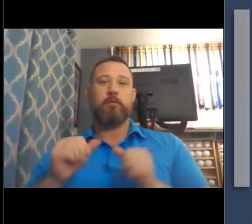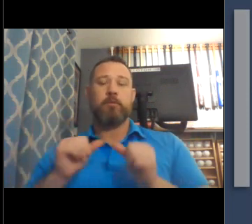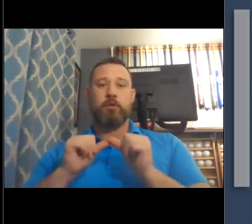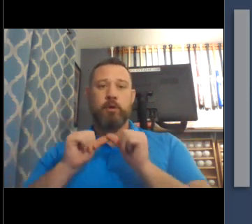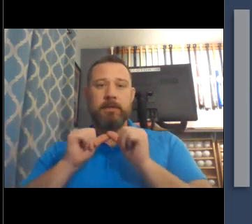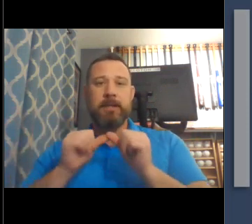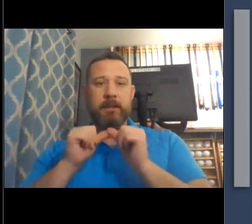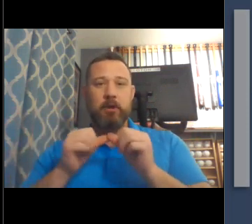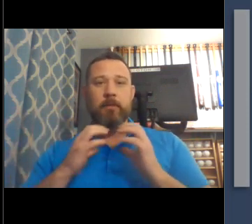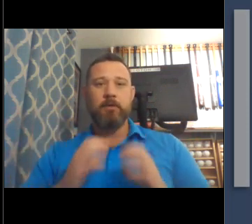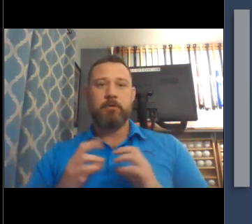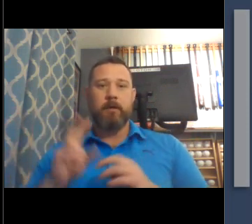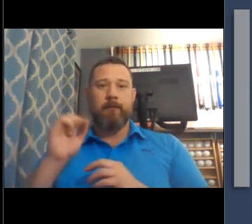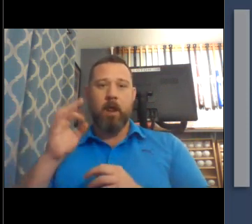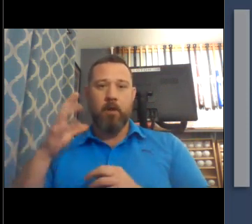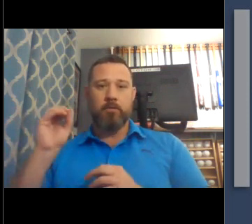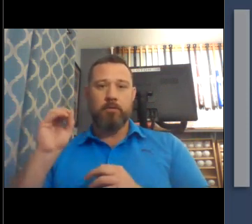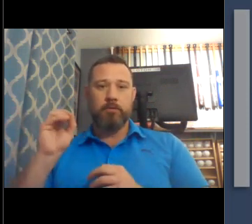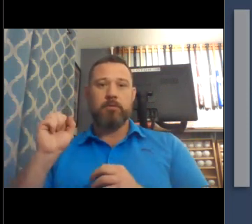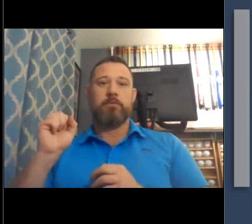Commissioner Alvarado's,